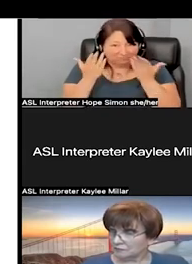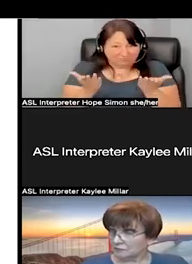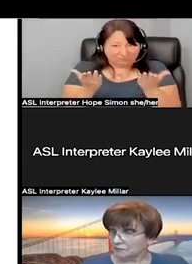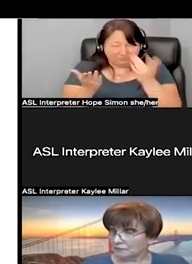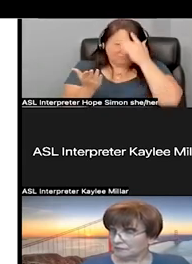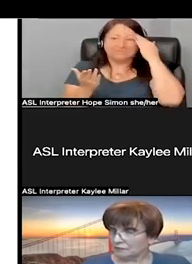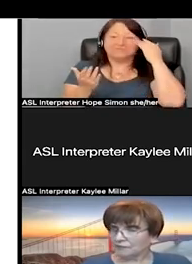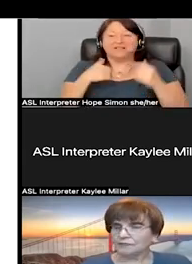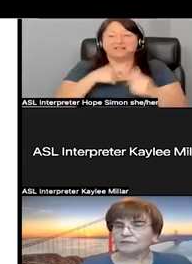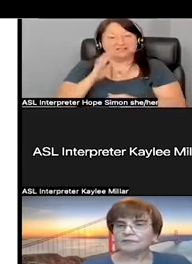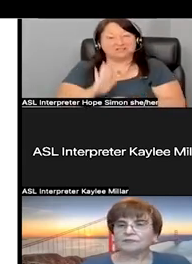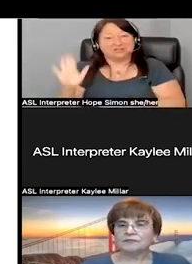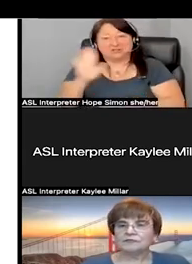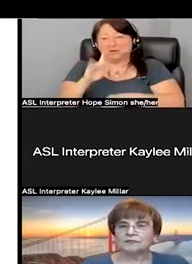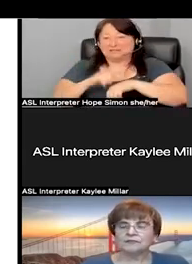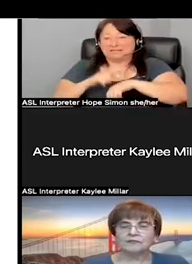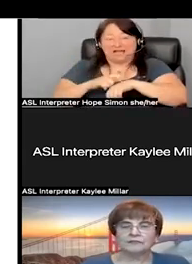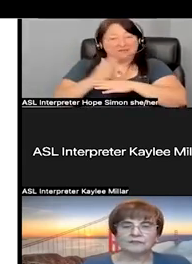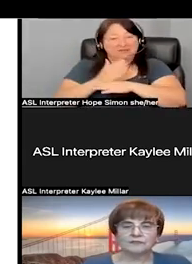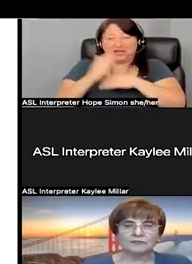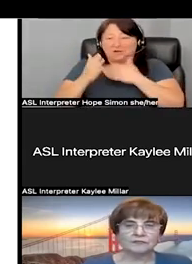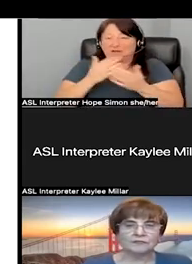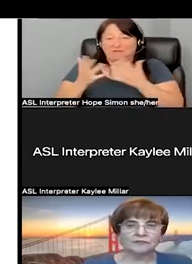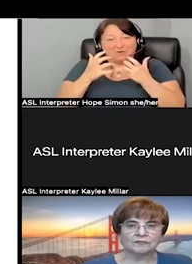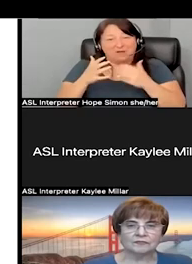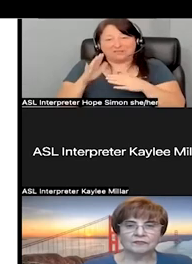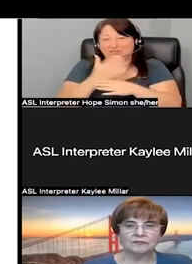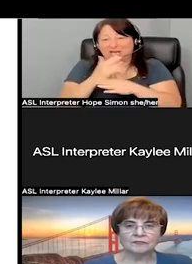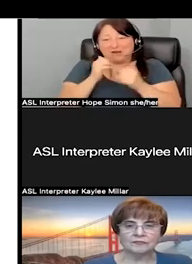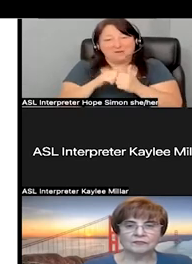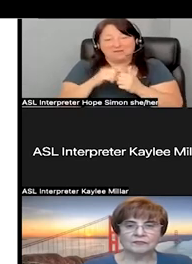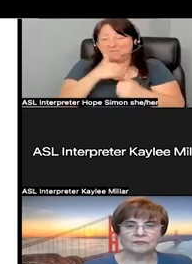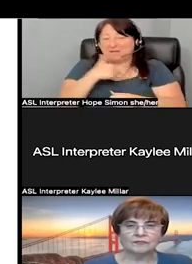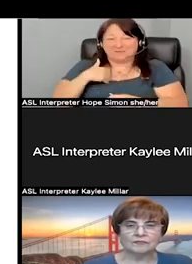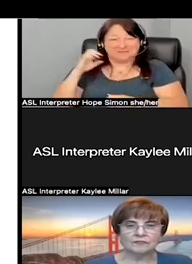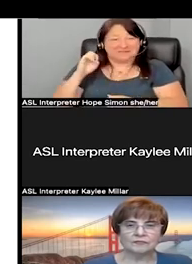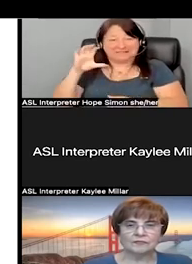And this is your time to share whatever you want to share with the other members of ECA.